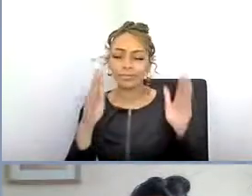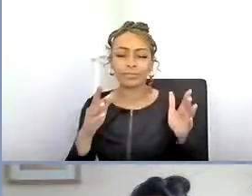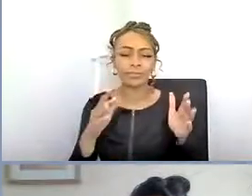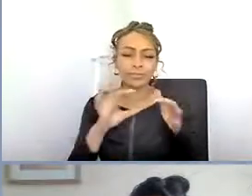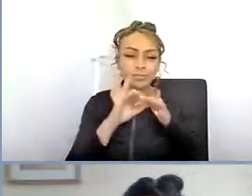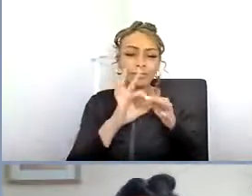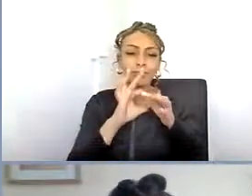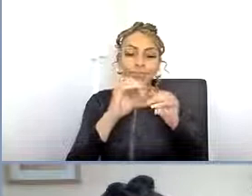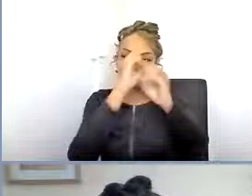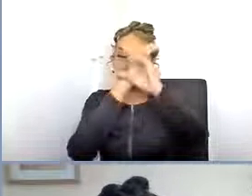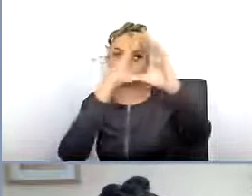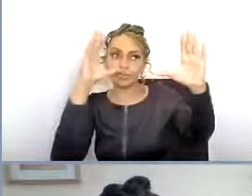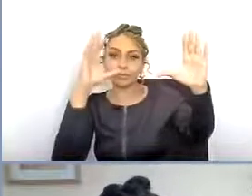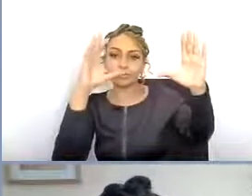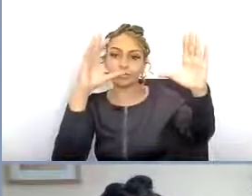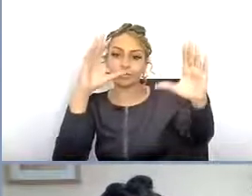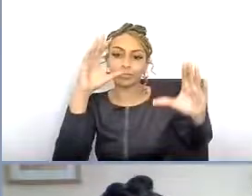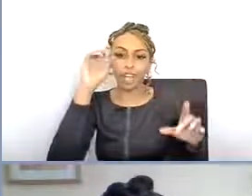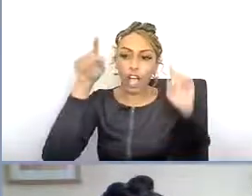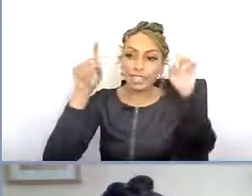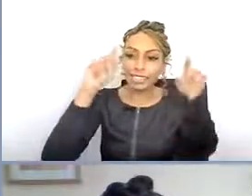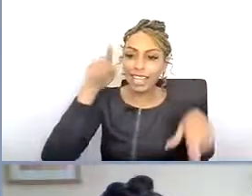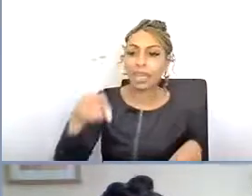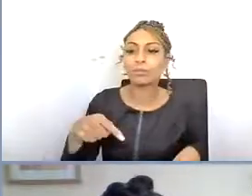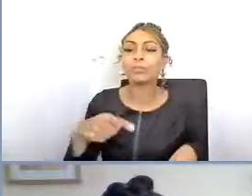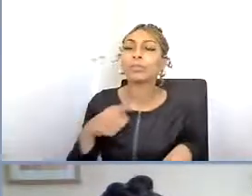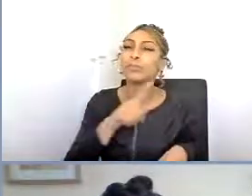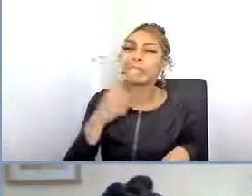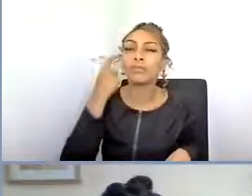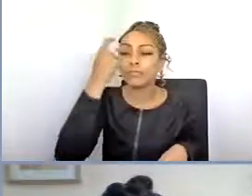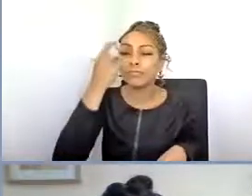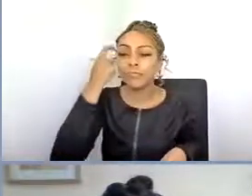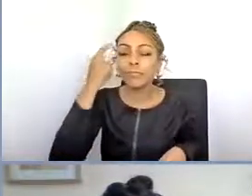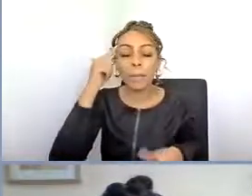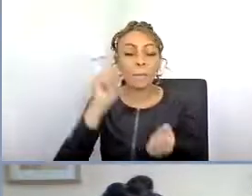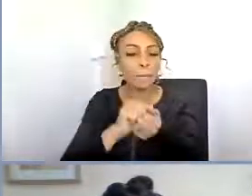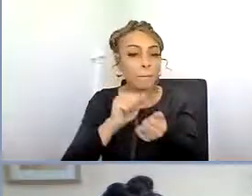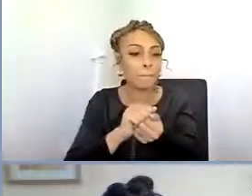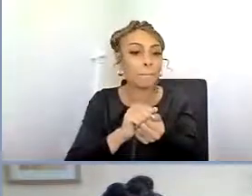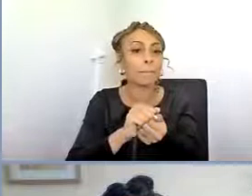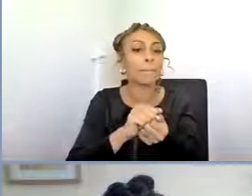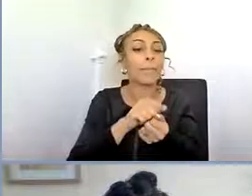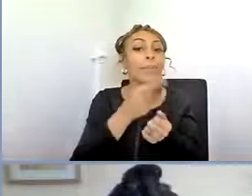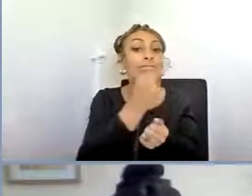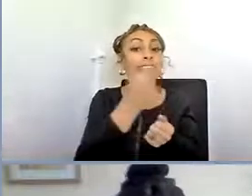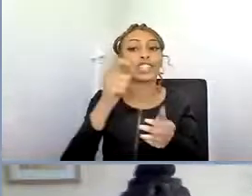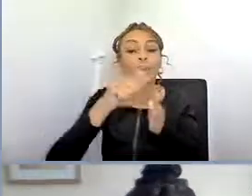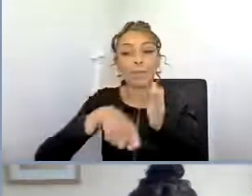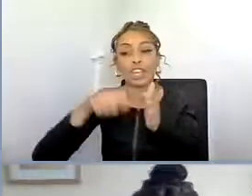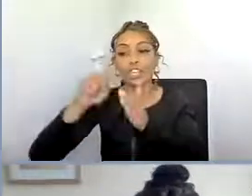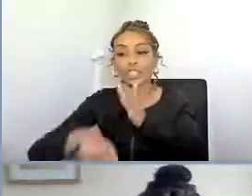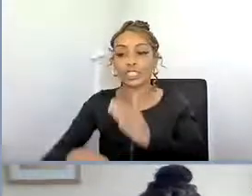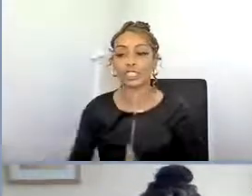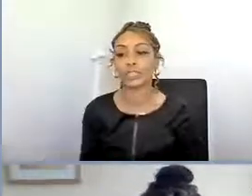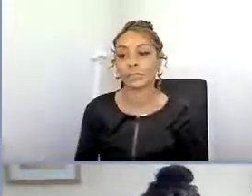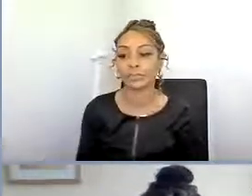feel it's very important they're considered with each purchase. So I just wanted to sort of come towards